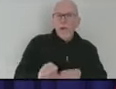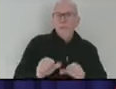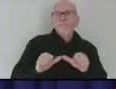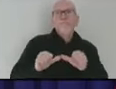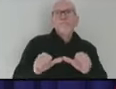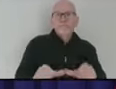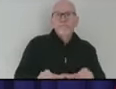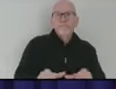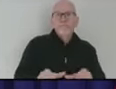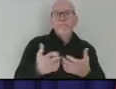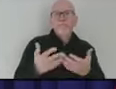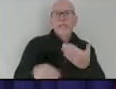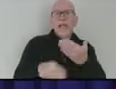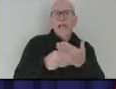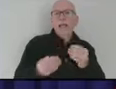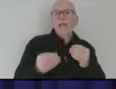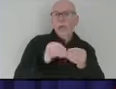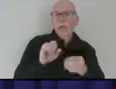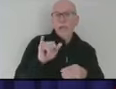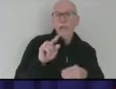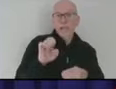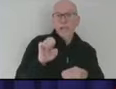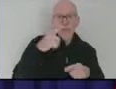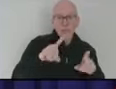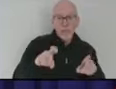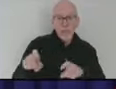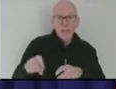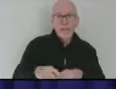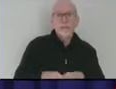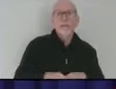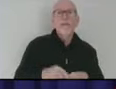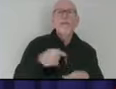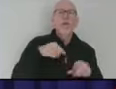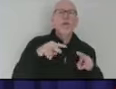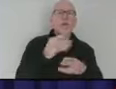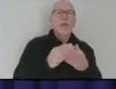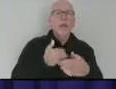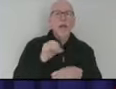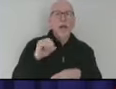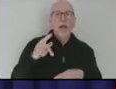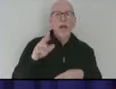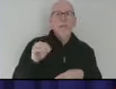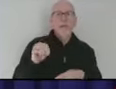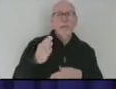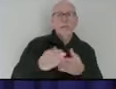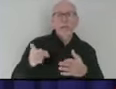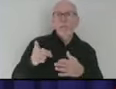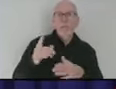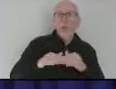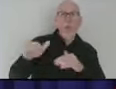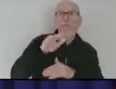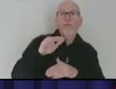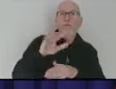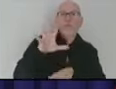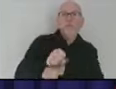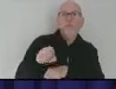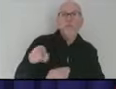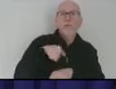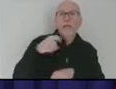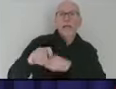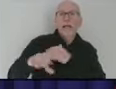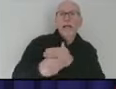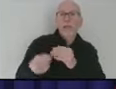to add additional sites. We are currently looking at some of our Optum sites that are overbooked and overrun, and do we need to add an